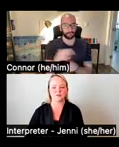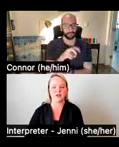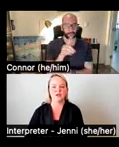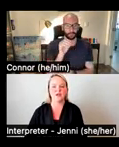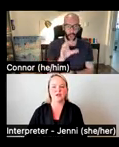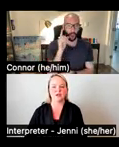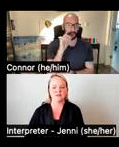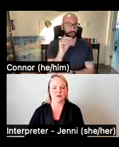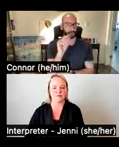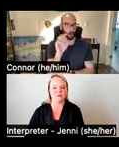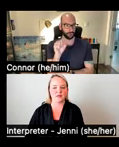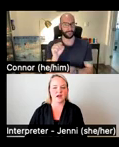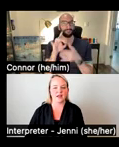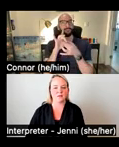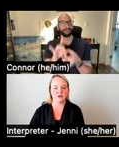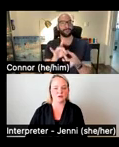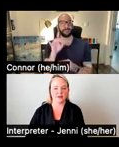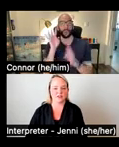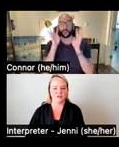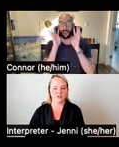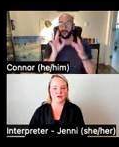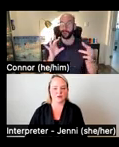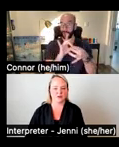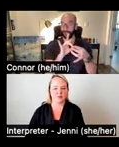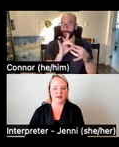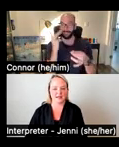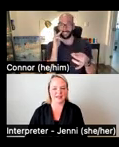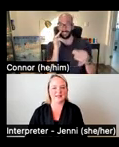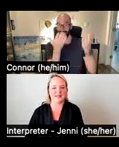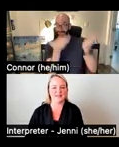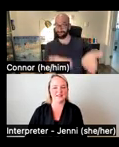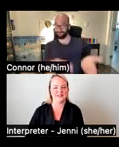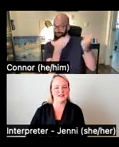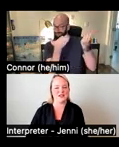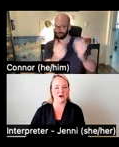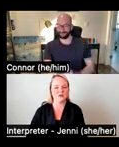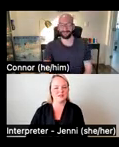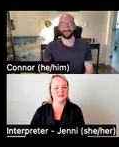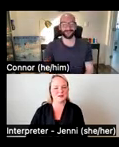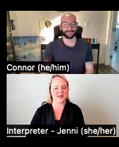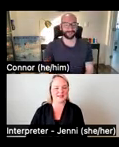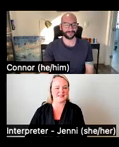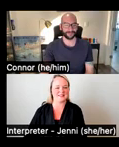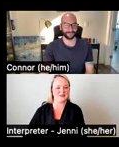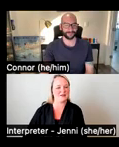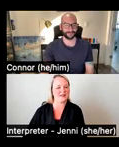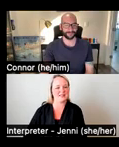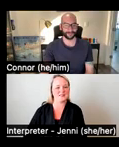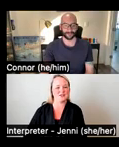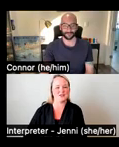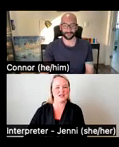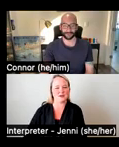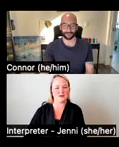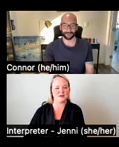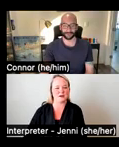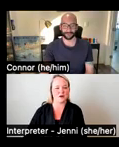you. So I am going to open up my notes so that I can see what I need